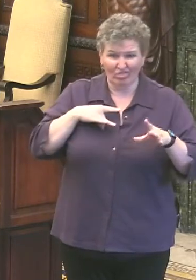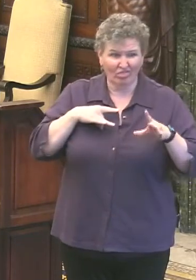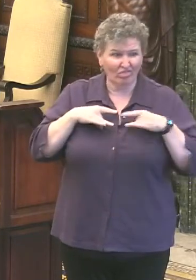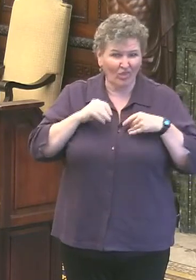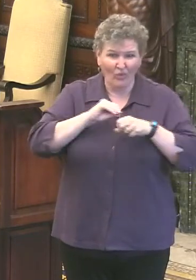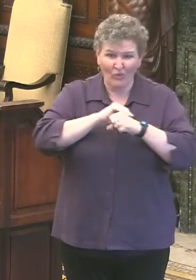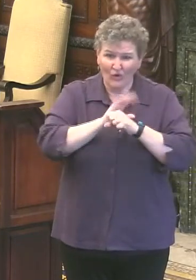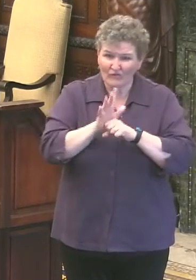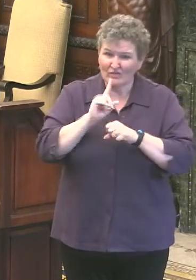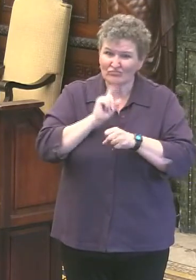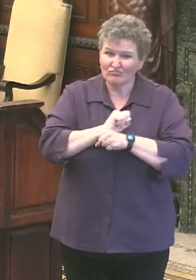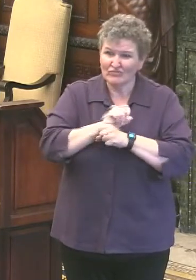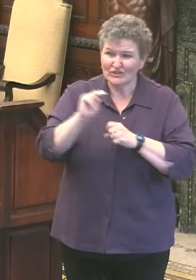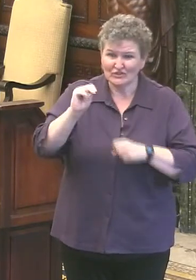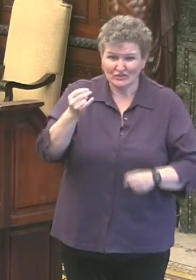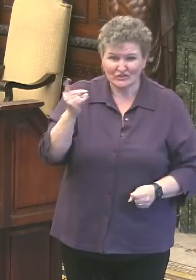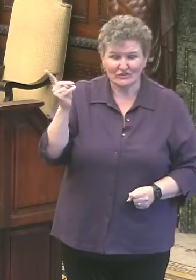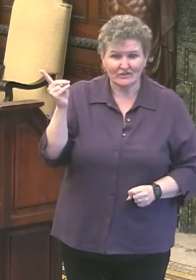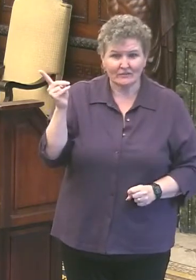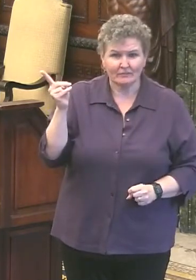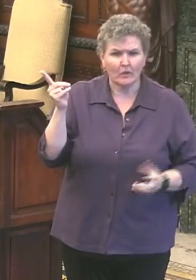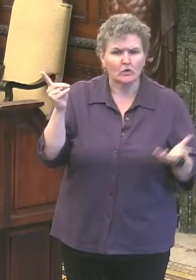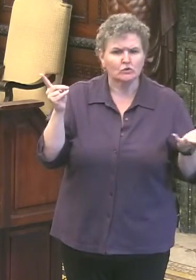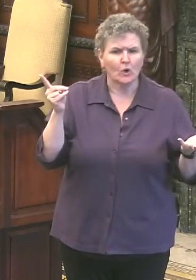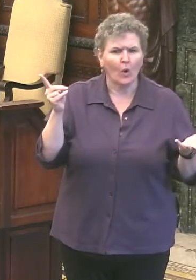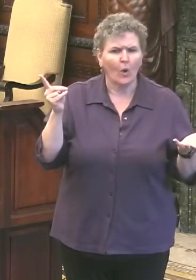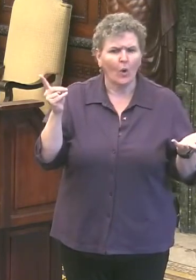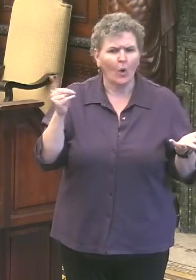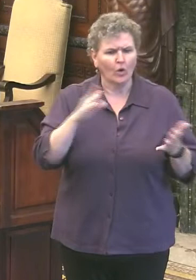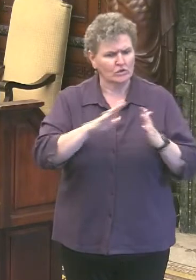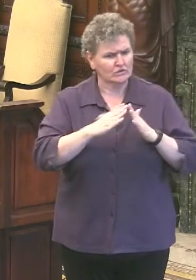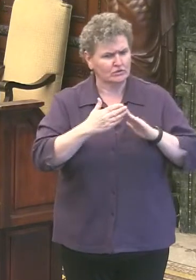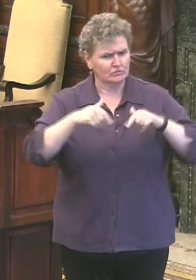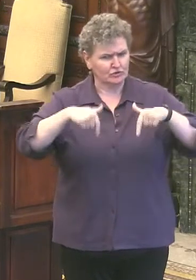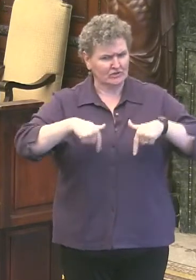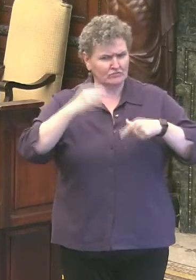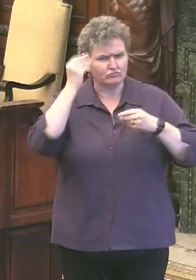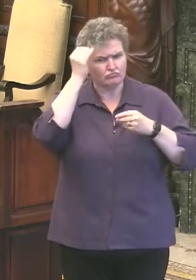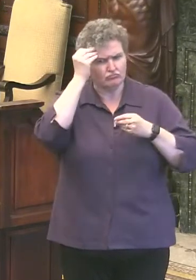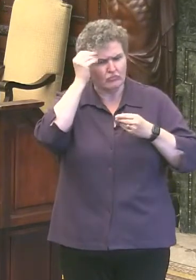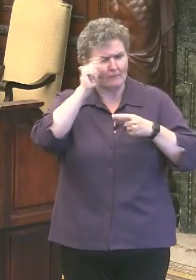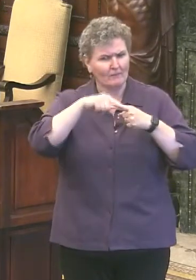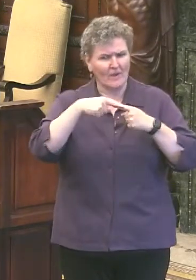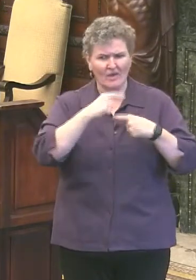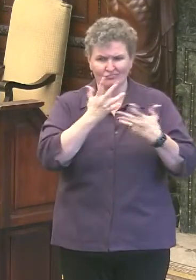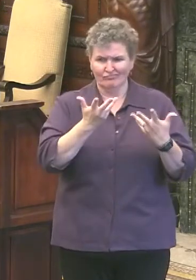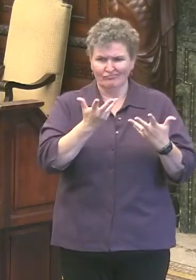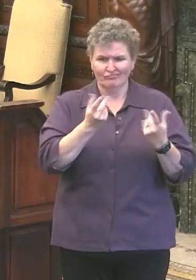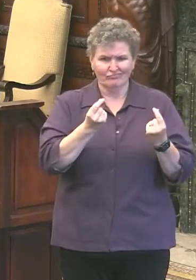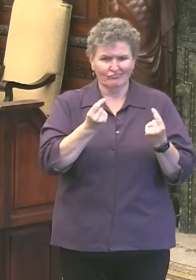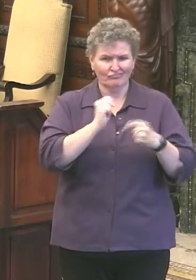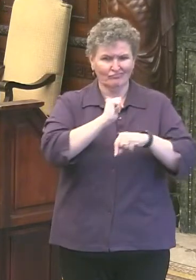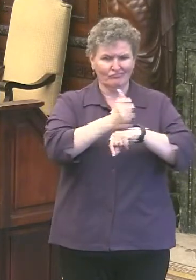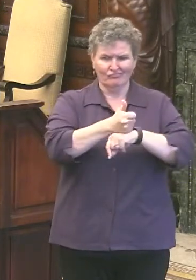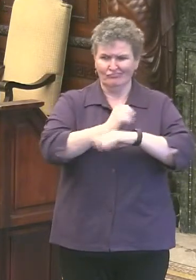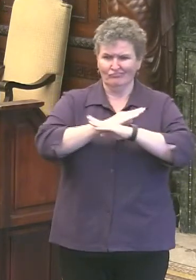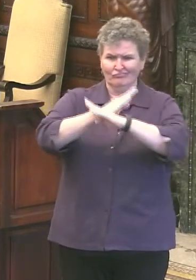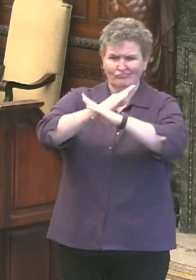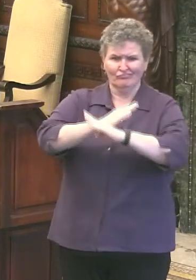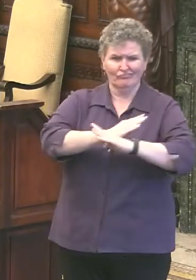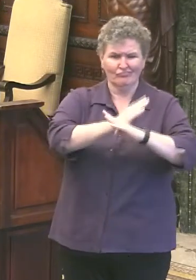there's been an alert for it. What is the city thinking to do? What measures would be in place to prevent such an increase in the city?